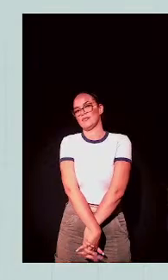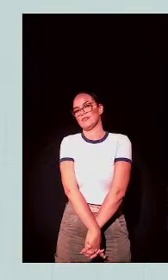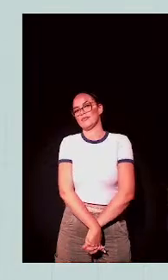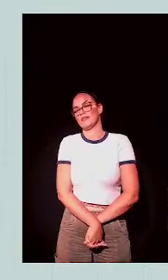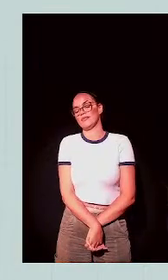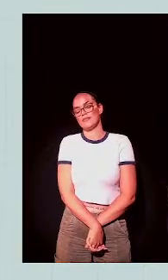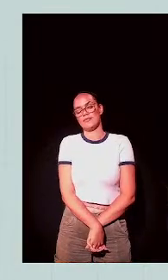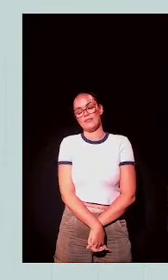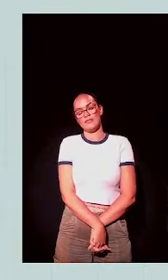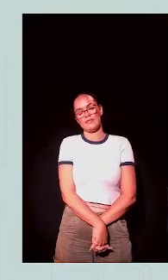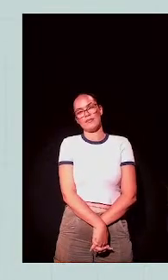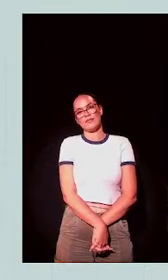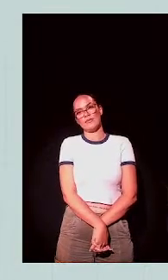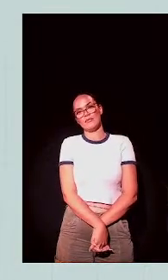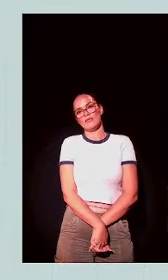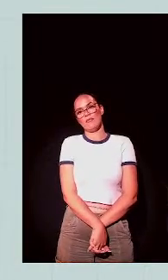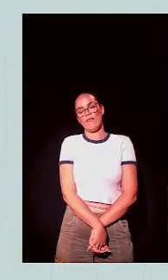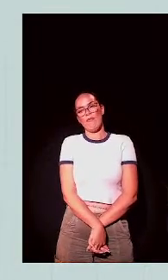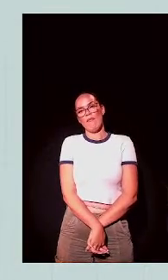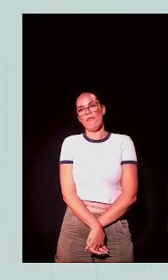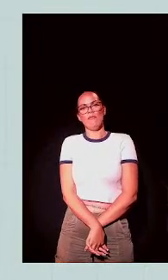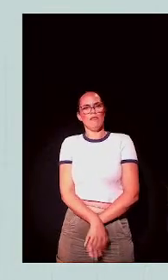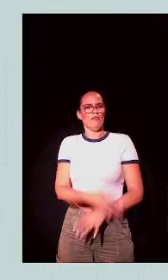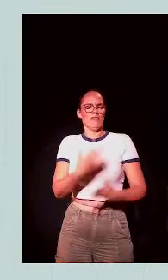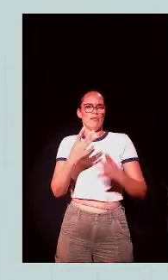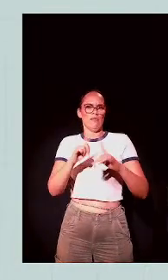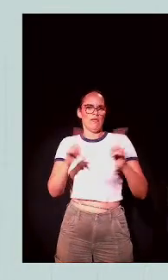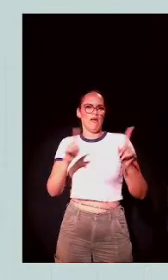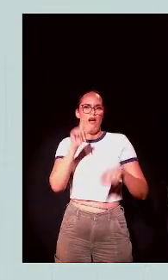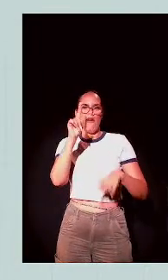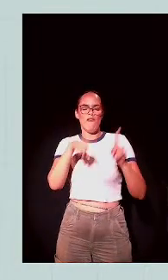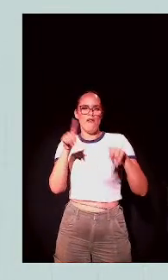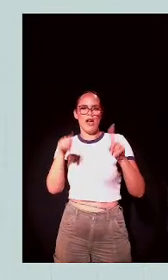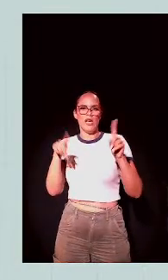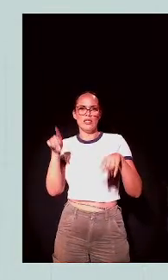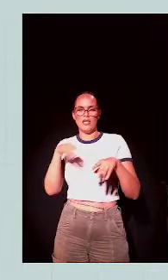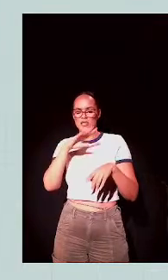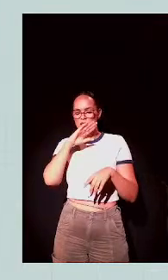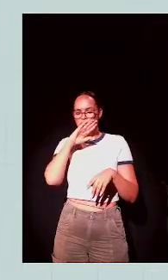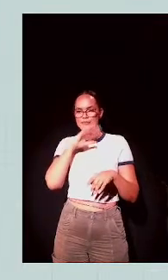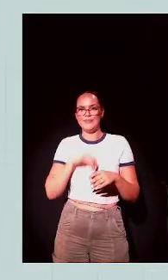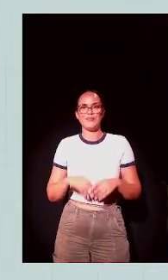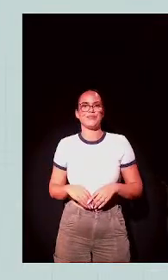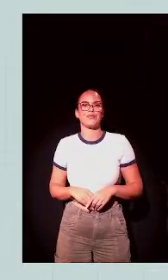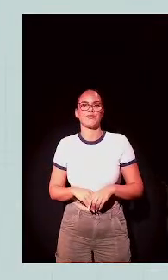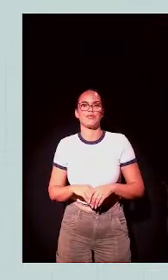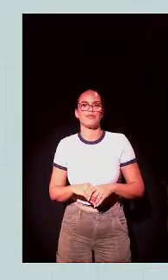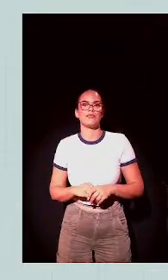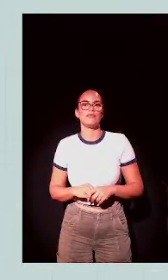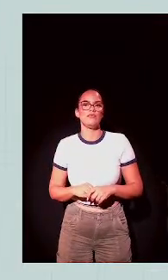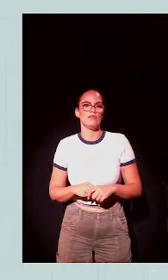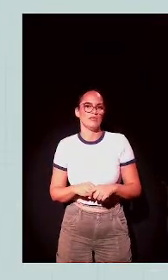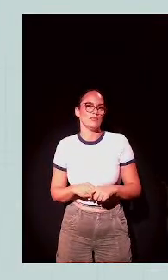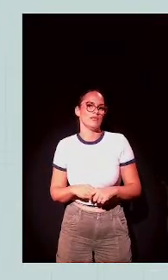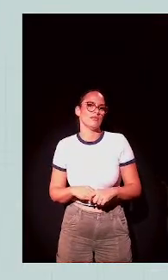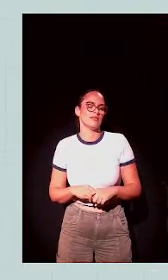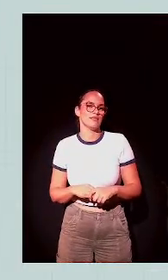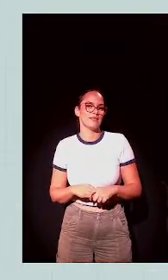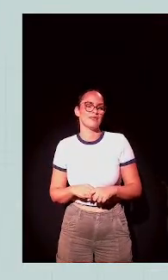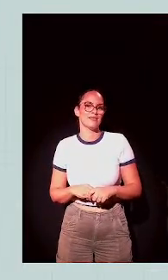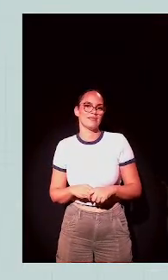Producing these variations, and then it will kind of bifurcate and jump to the next